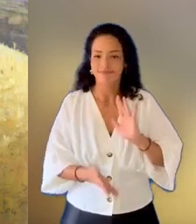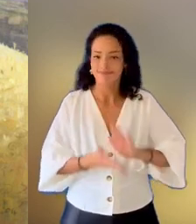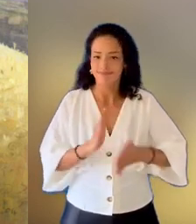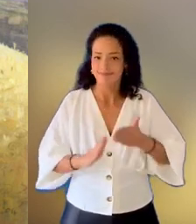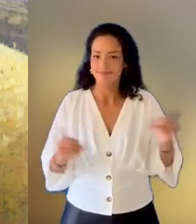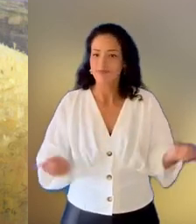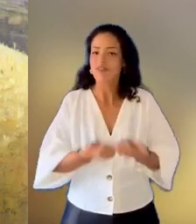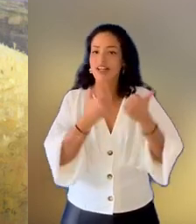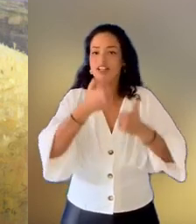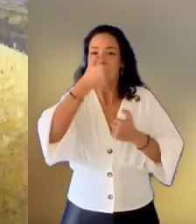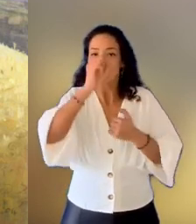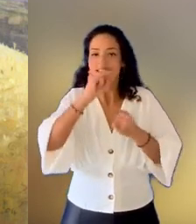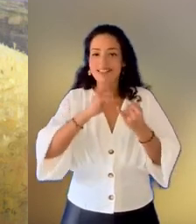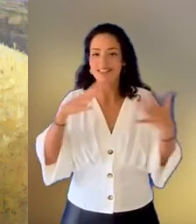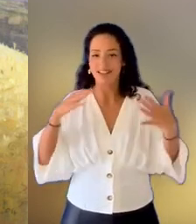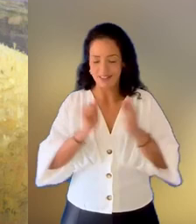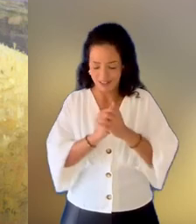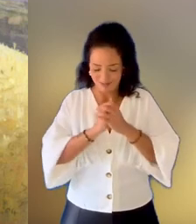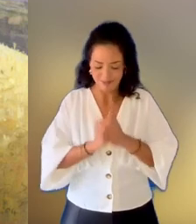That's 60 seconds complete.